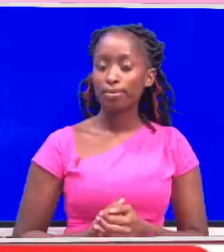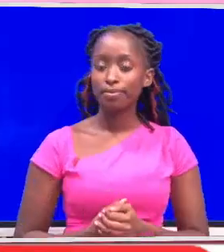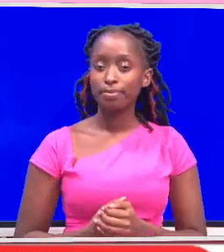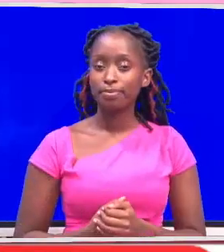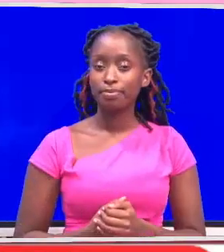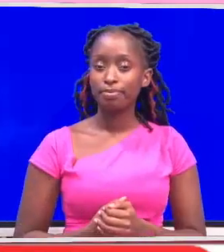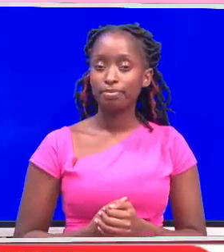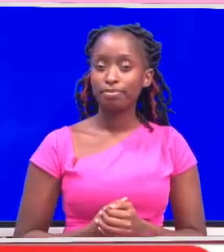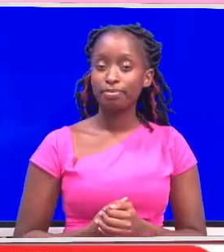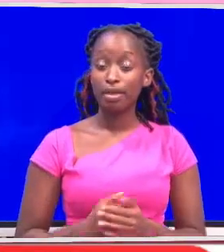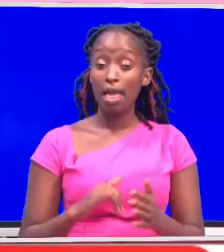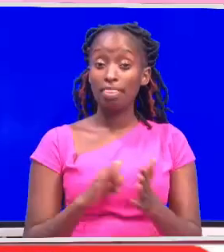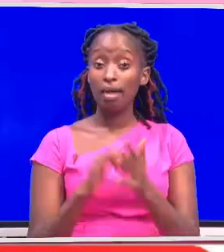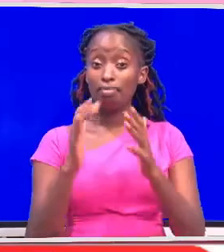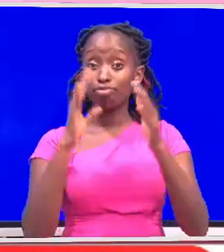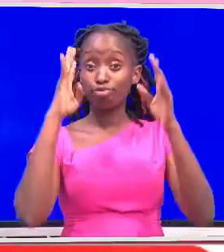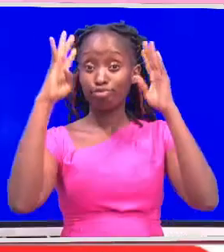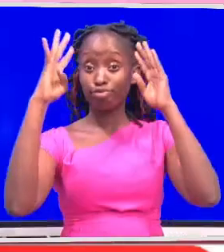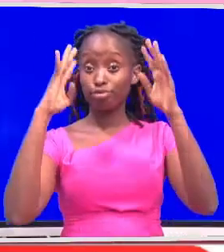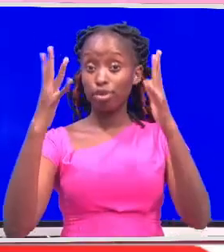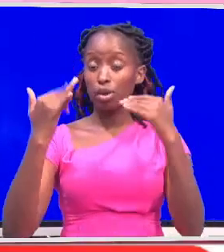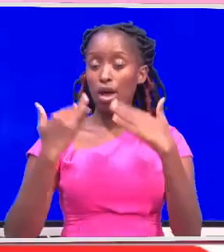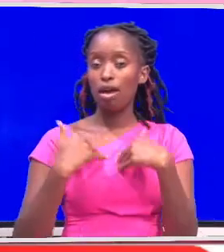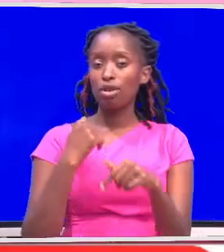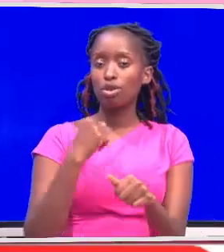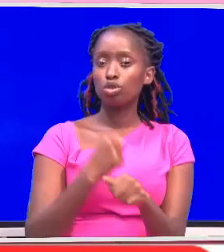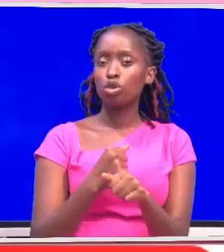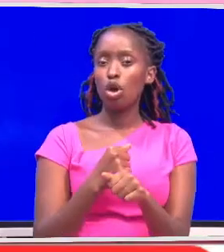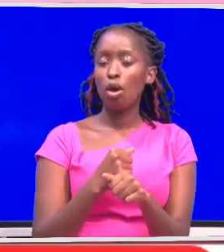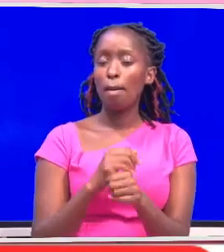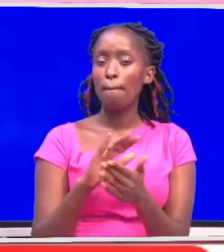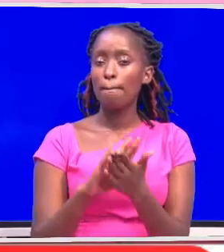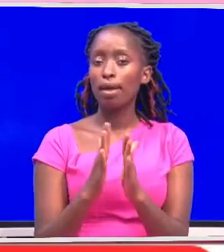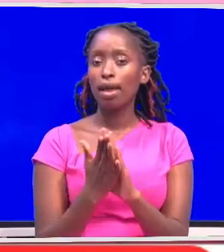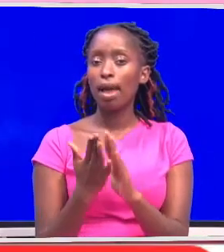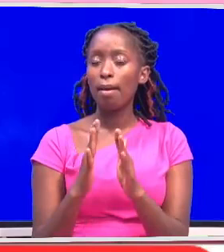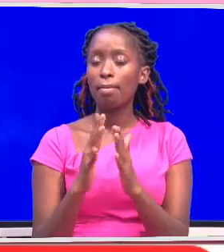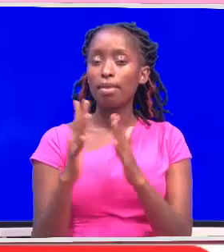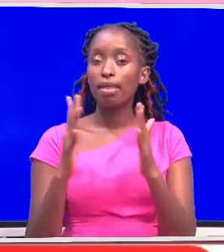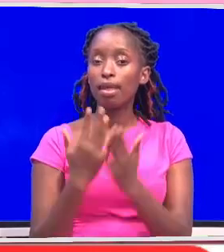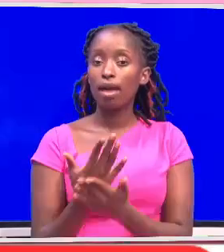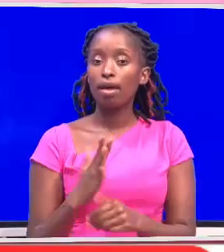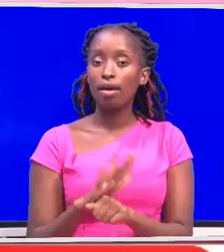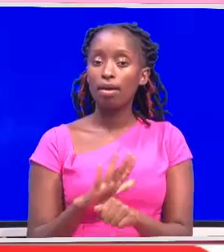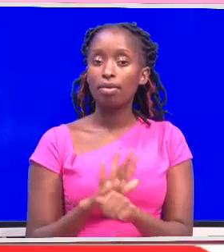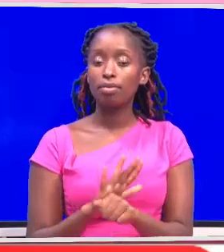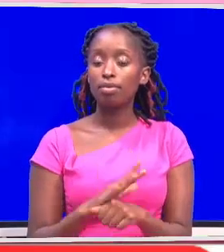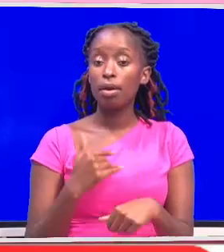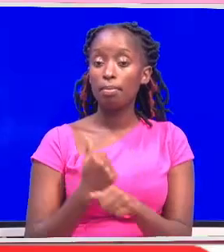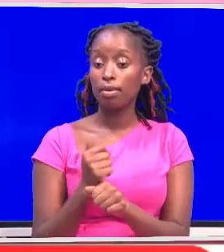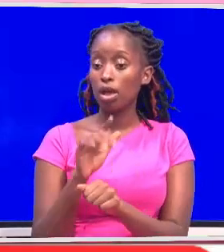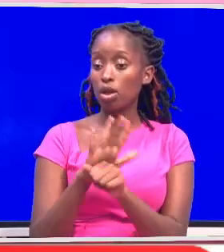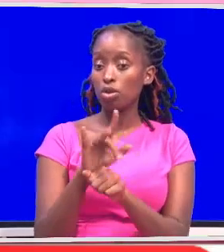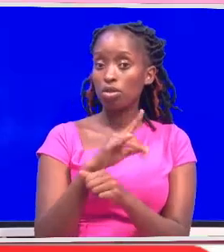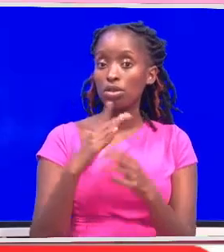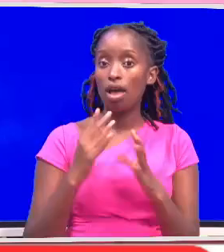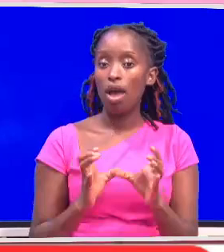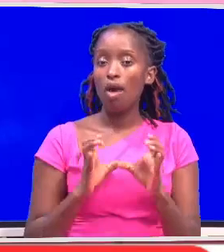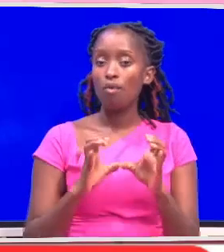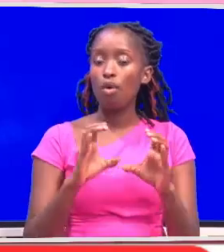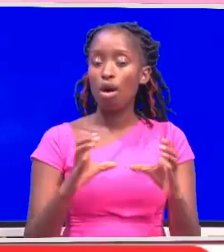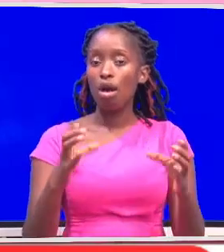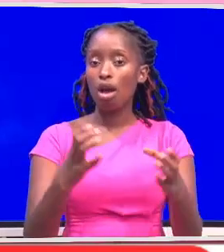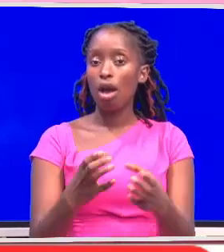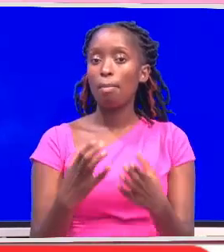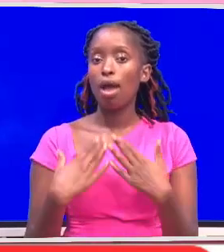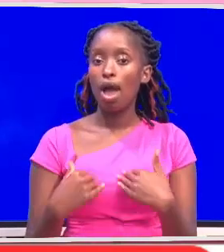executive there. Now, job cuts have become a topic of great interest lately, with many issues forcing companies to lay off